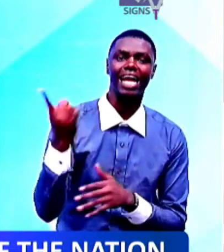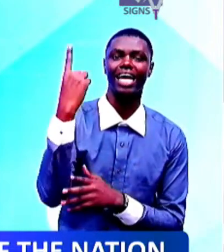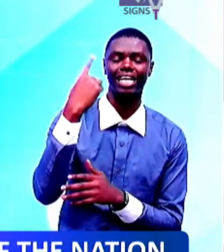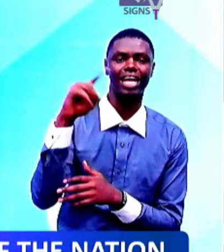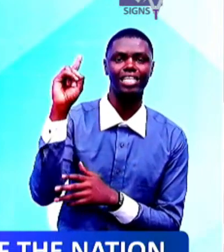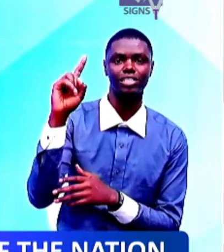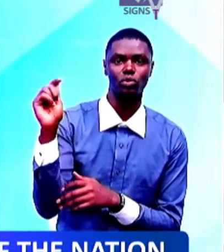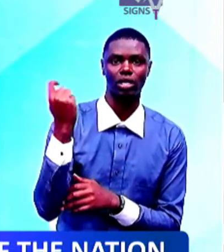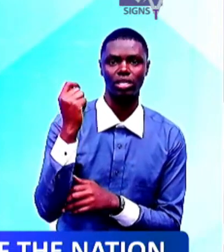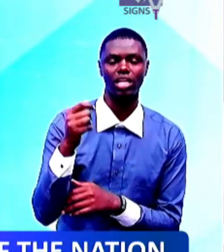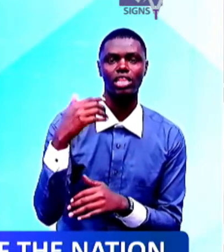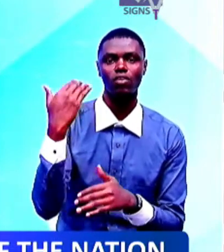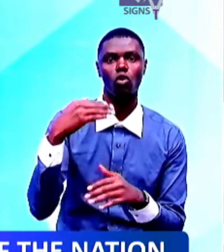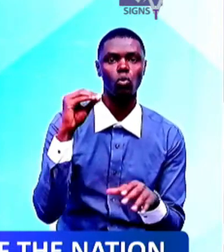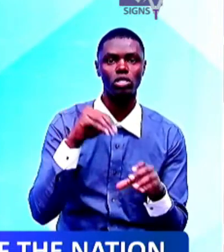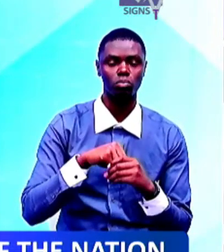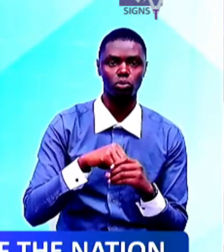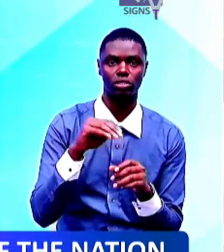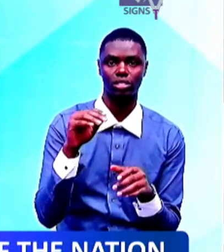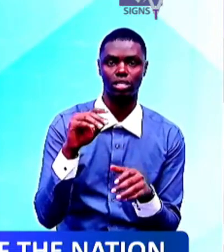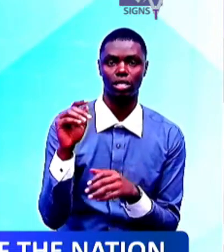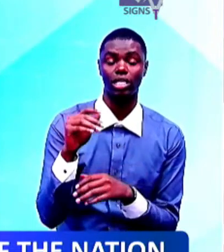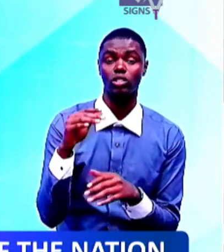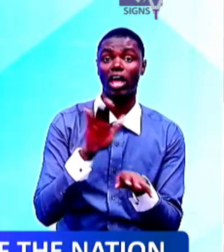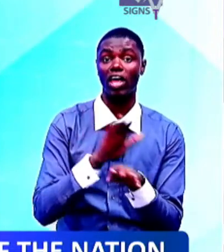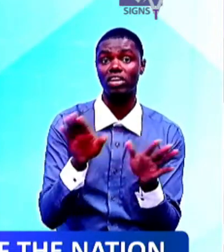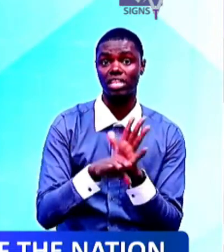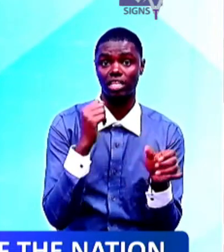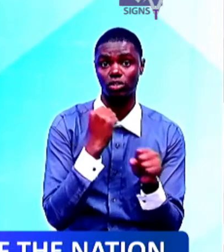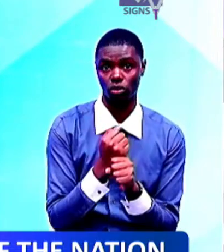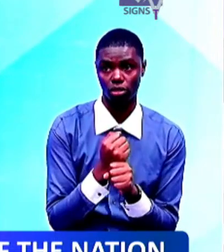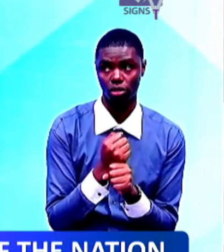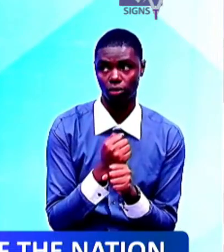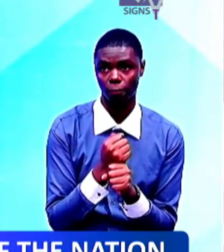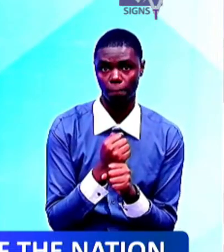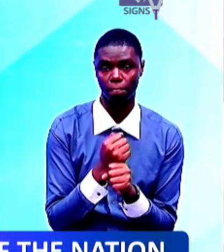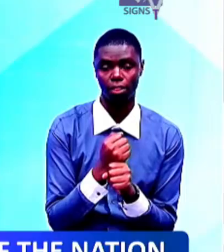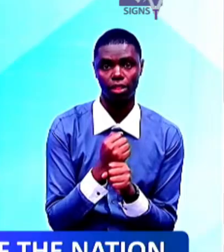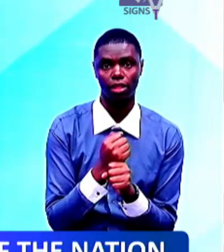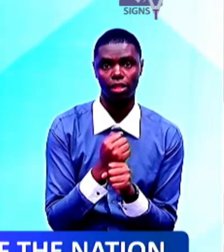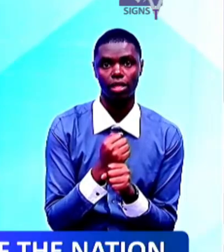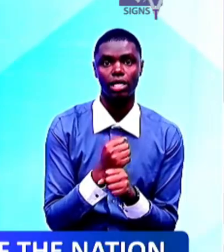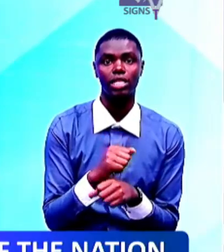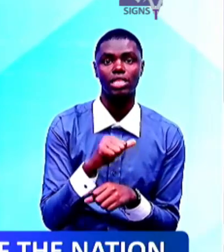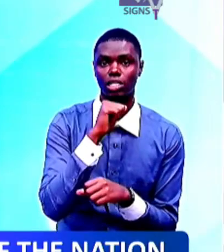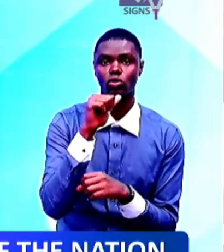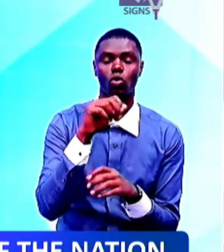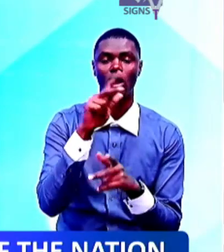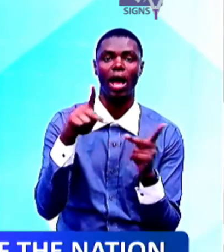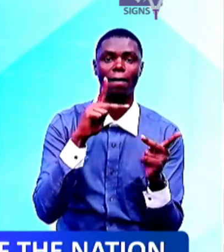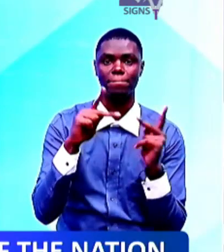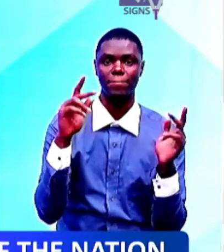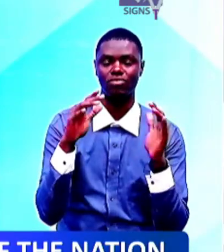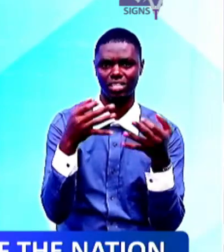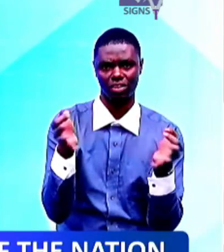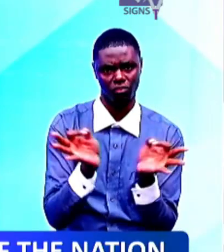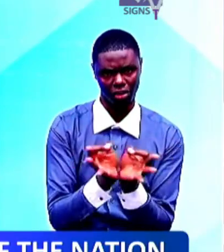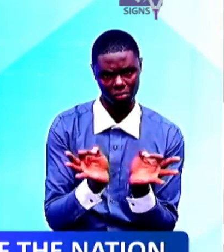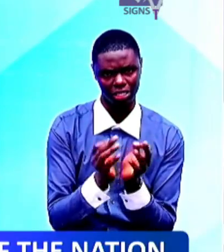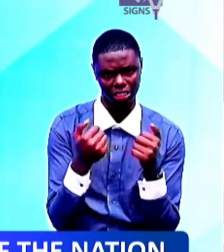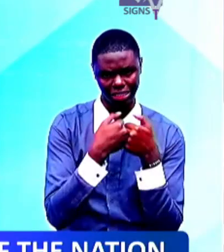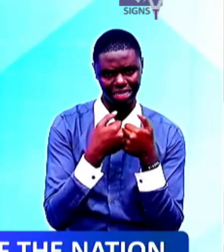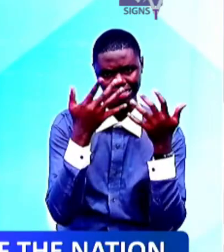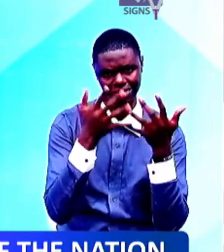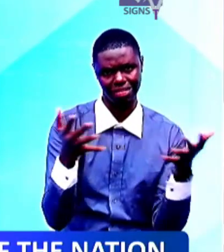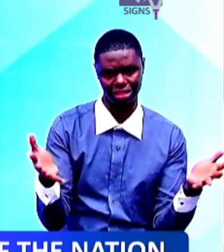put our country first. So everything that they are doing not currently, everything. Just like a house, there is no perfect family. Yes. There are challenges every house